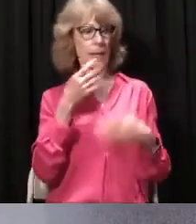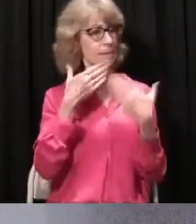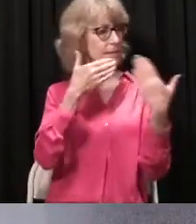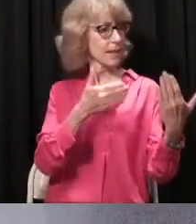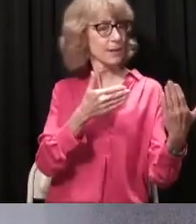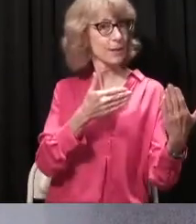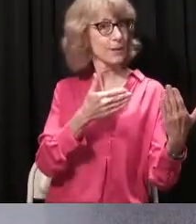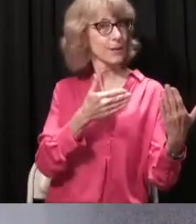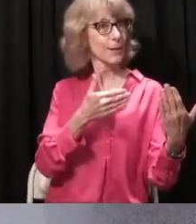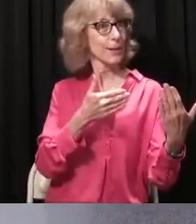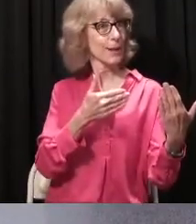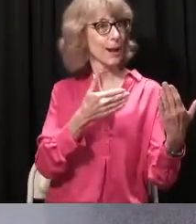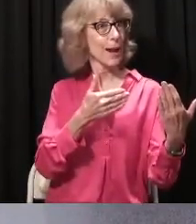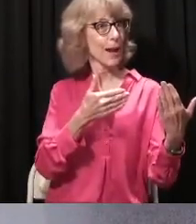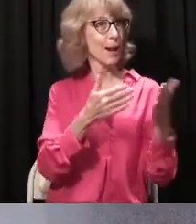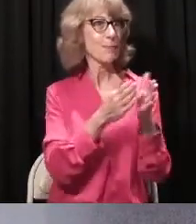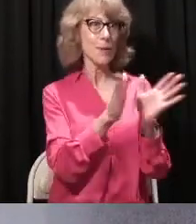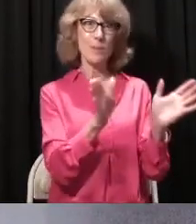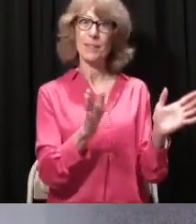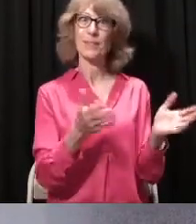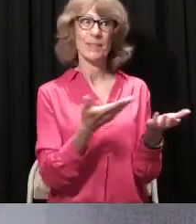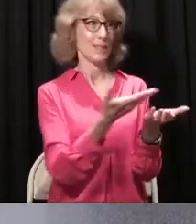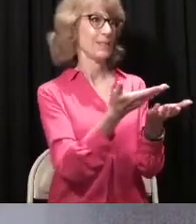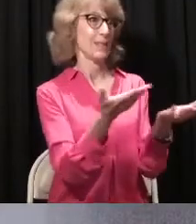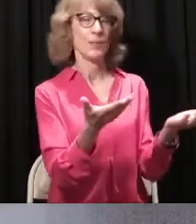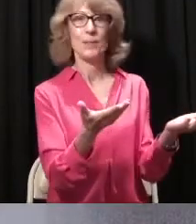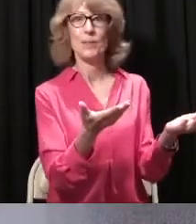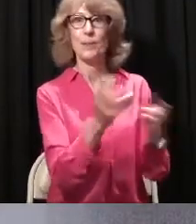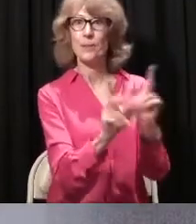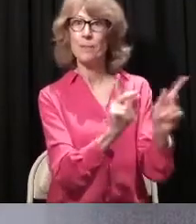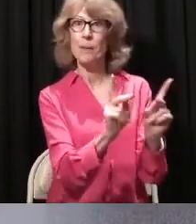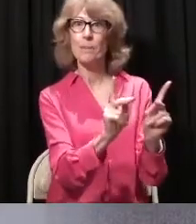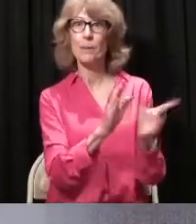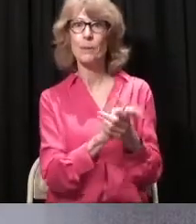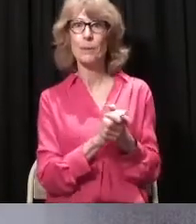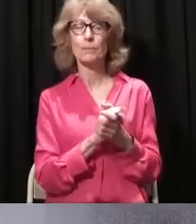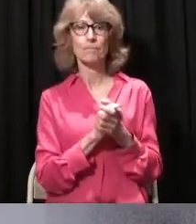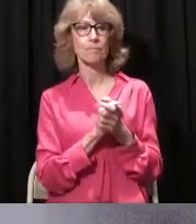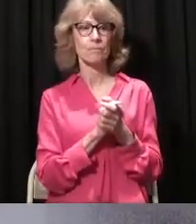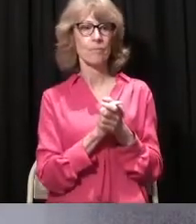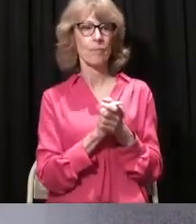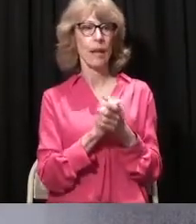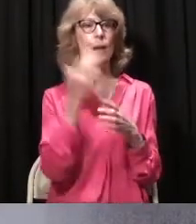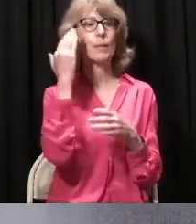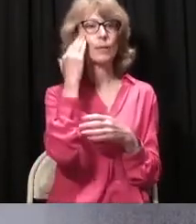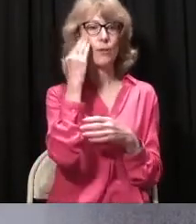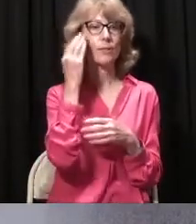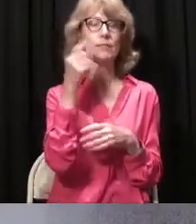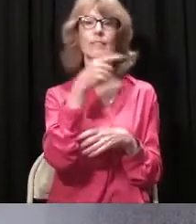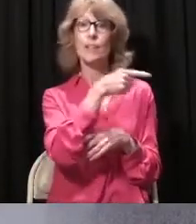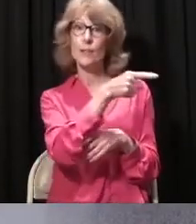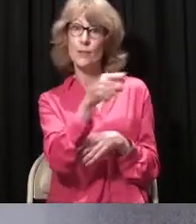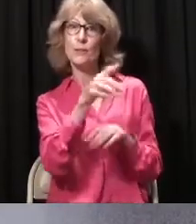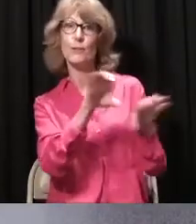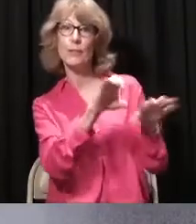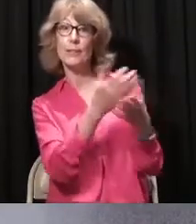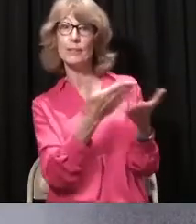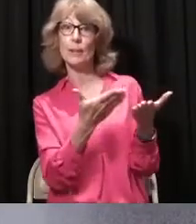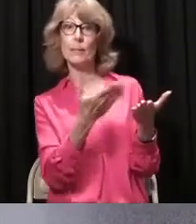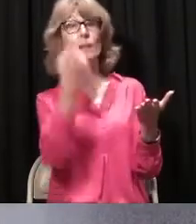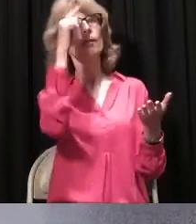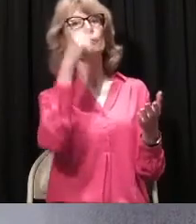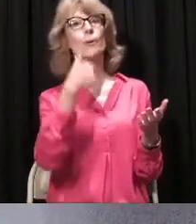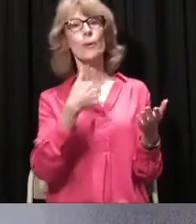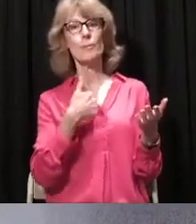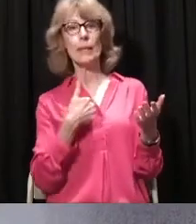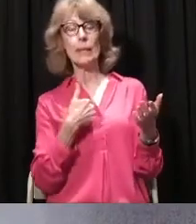on you, focused on your life. When I say thank you, I'm acknowledging that you did something for me that I